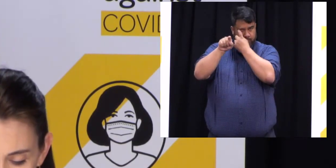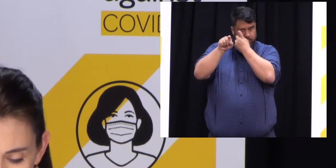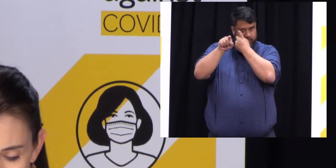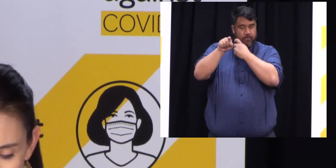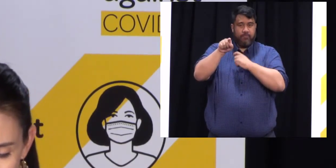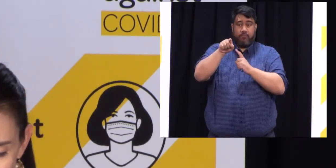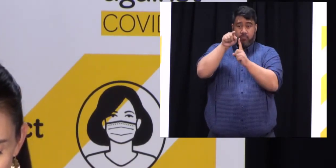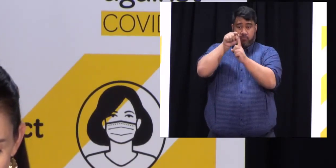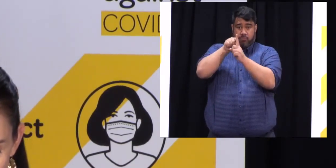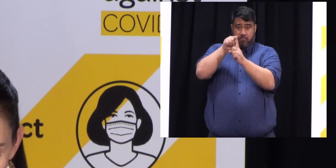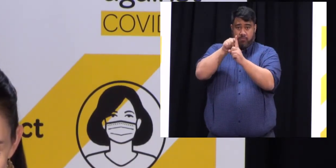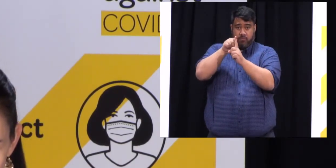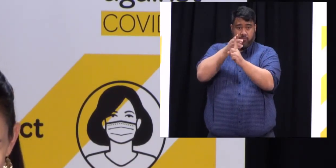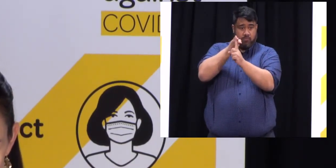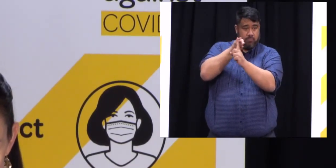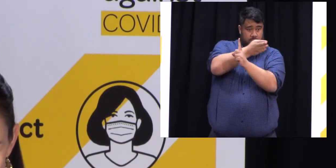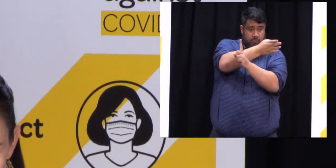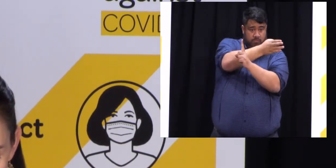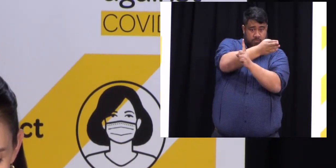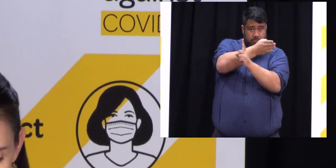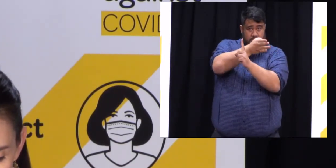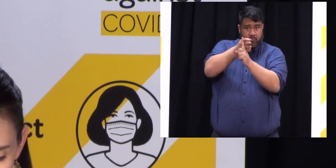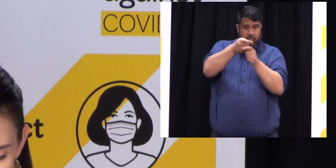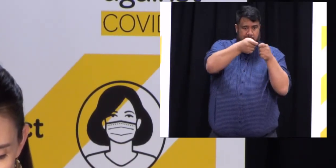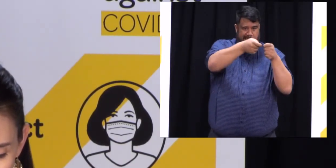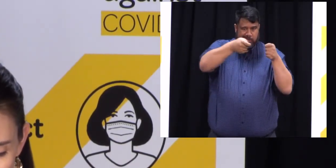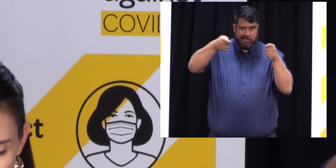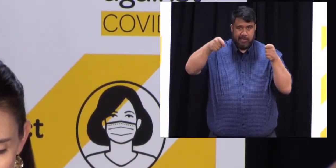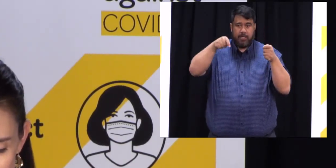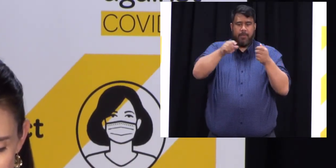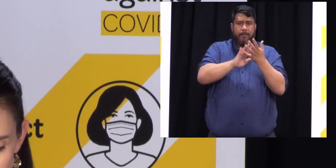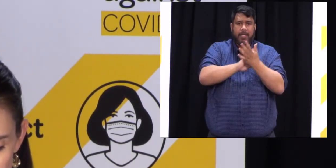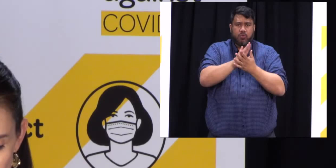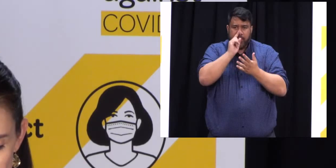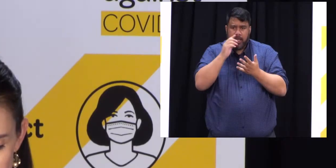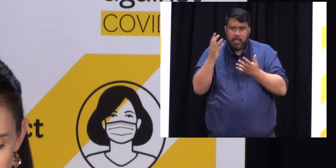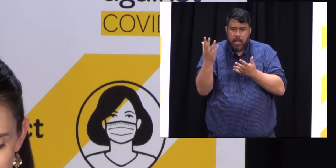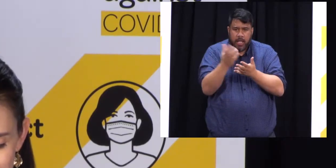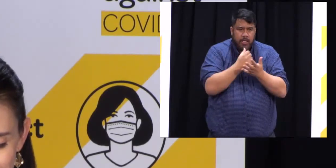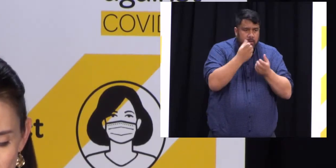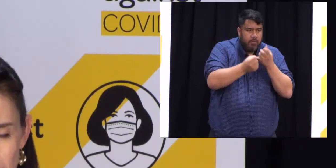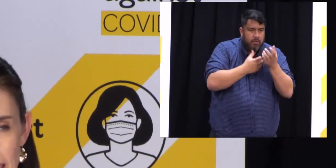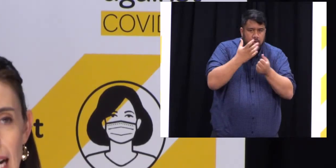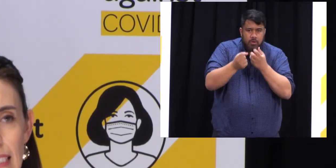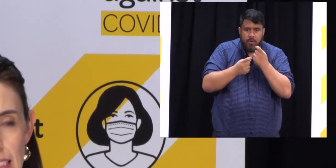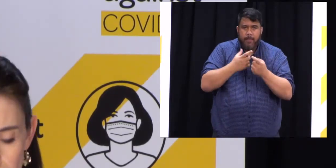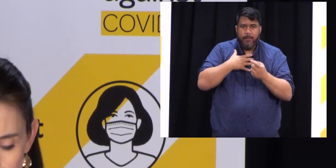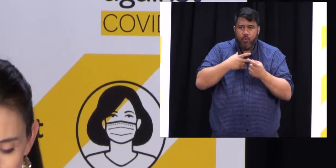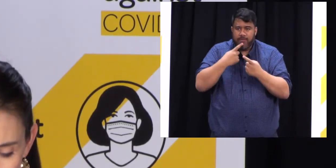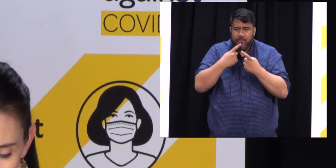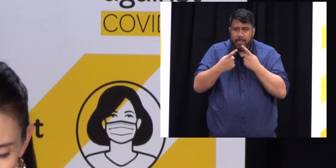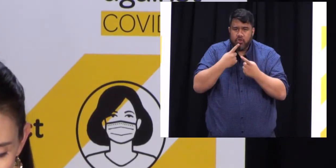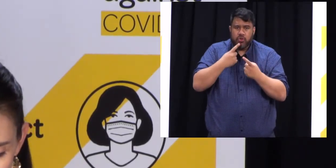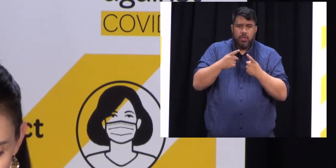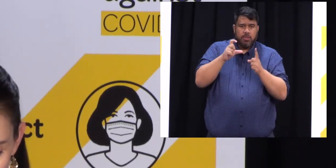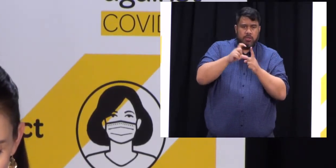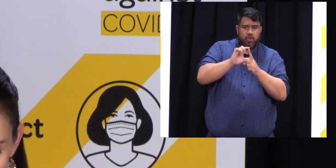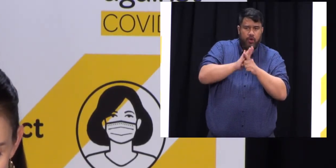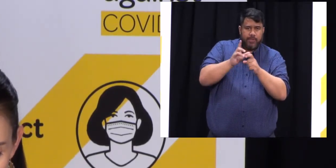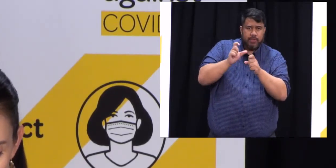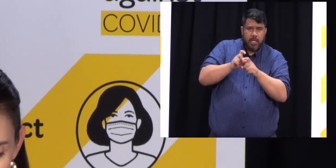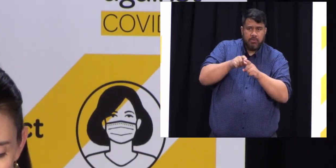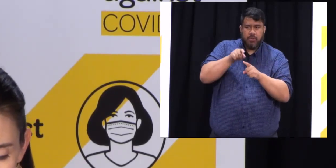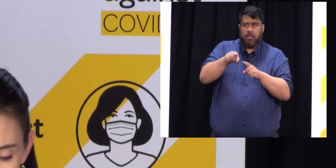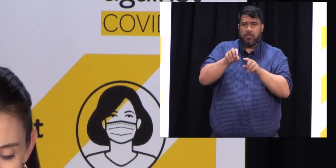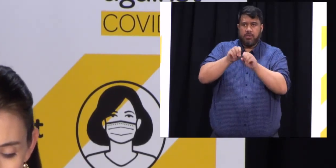have additional data and assurance as to whether the virus has spread from our existing sites and how contained it's likely to be.